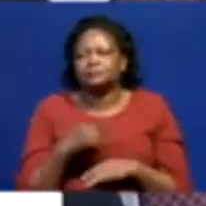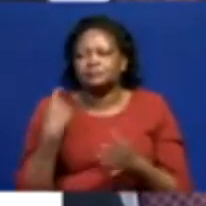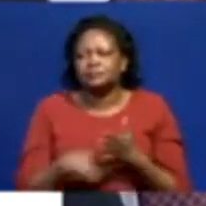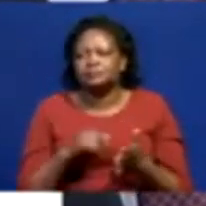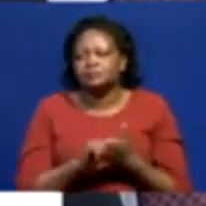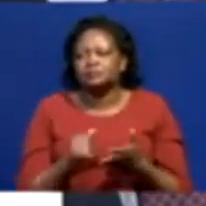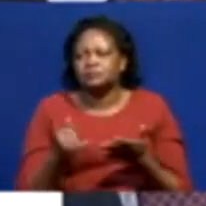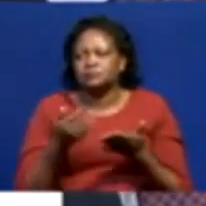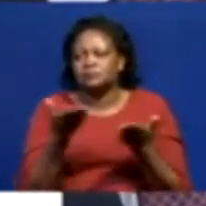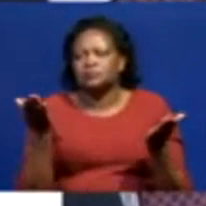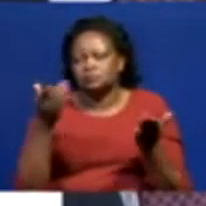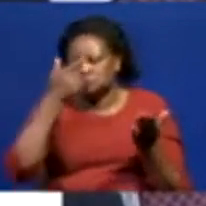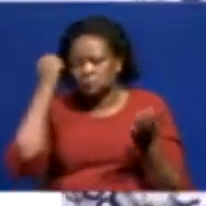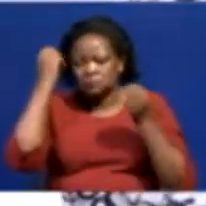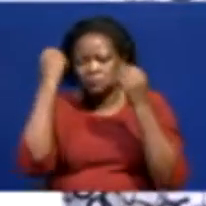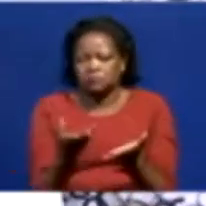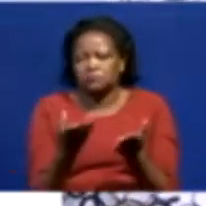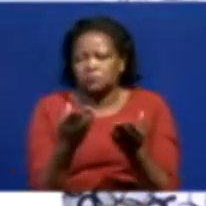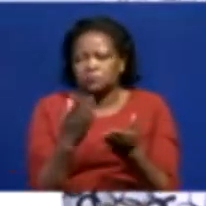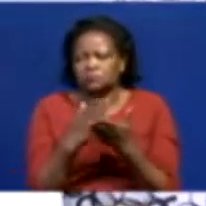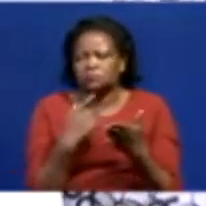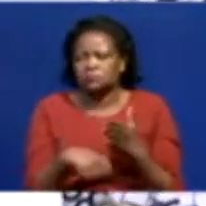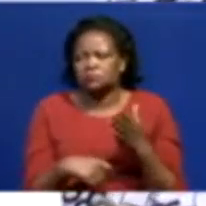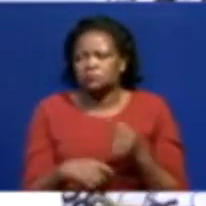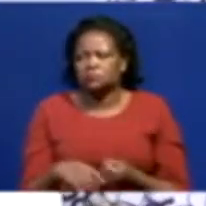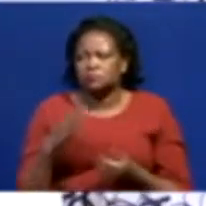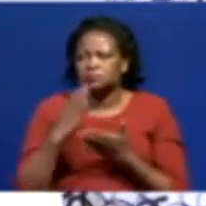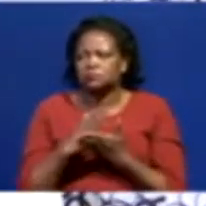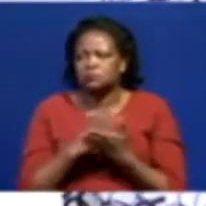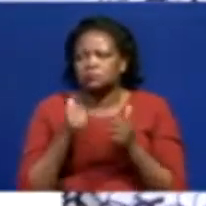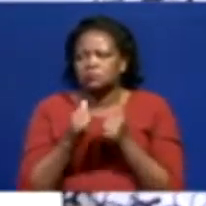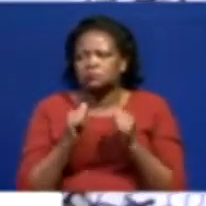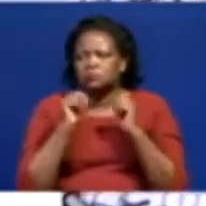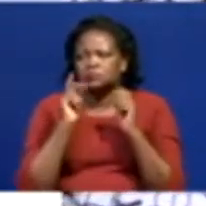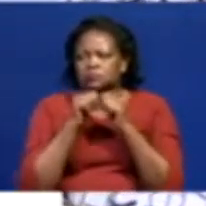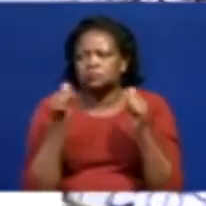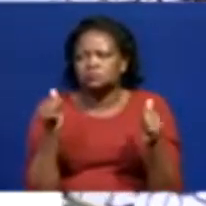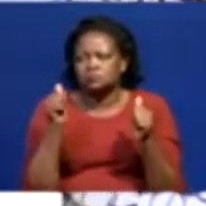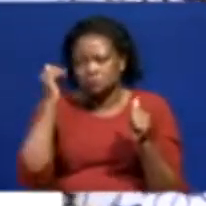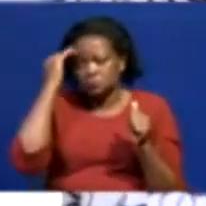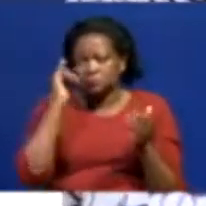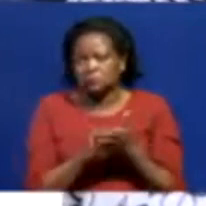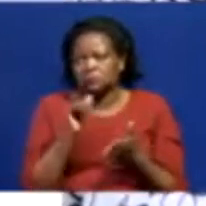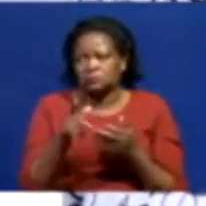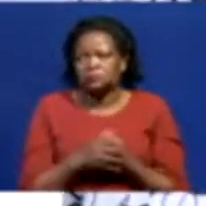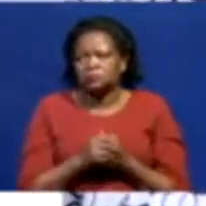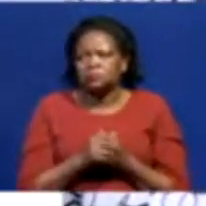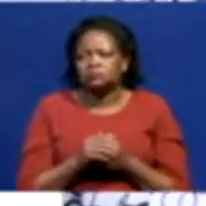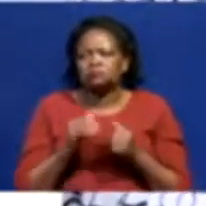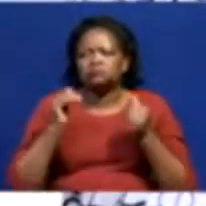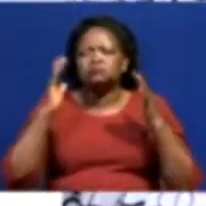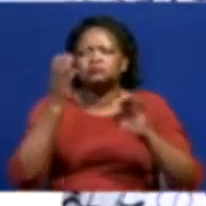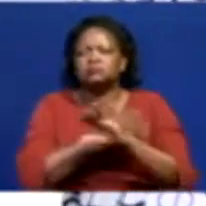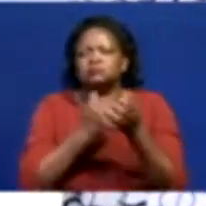set, because I'll be offering a certain price. Subsidy program, which was very effective. As you know, this year is going to be a bumper harvest for